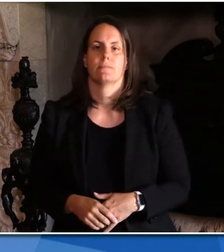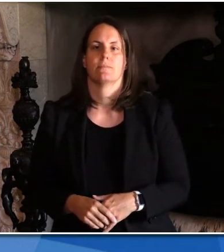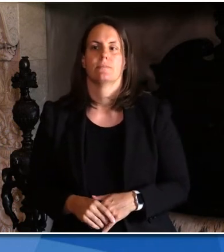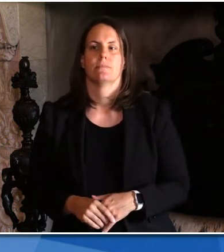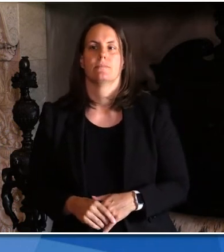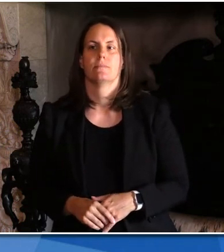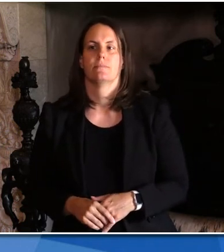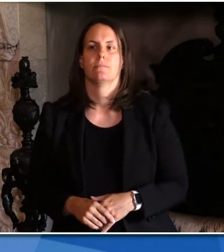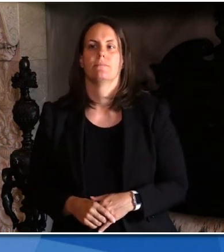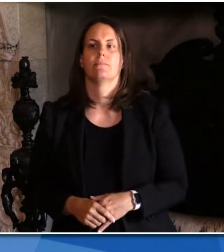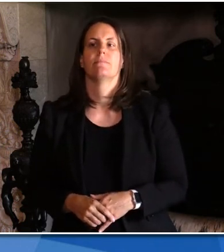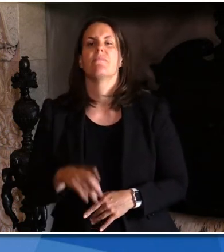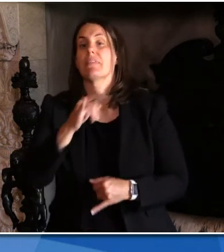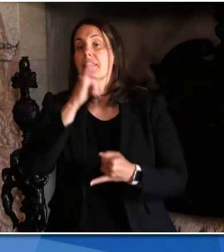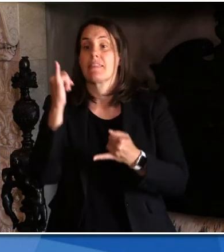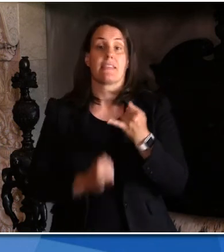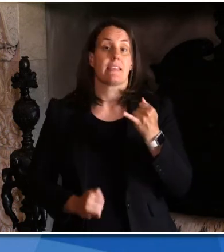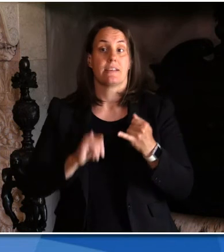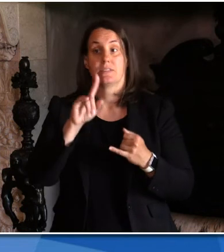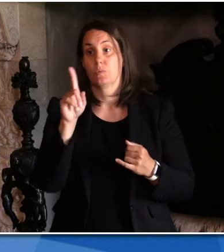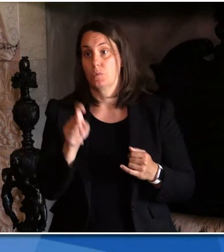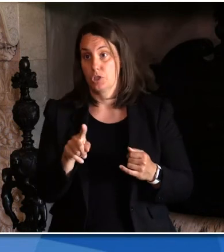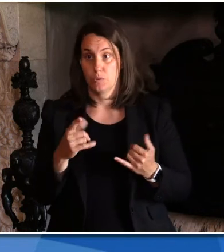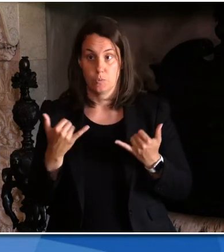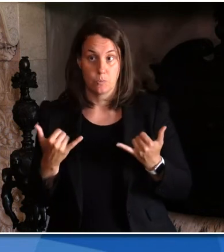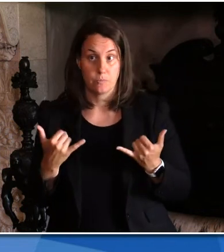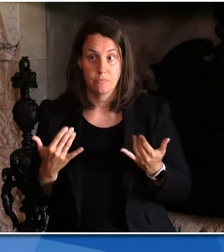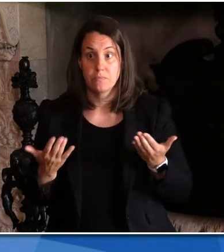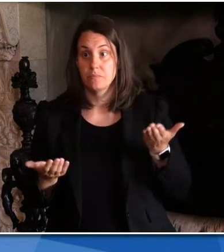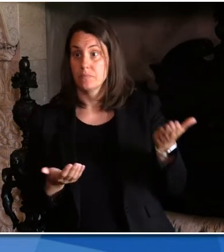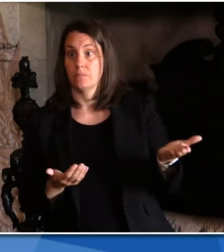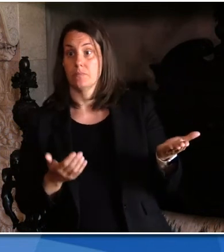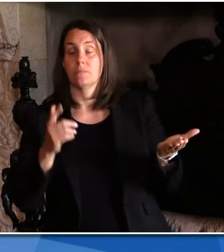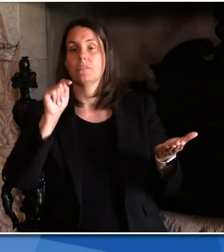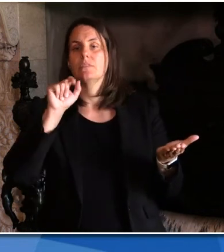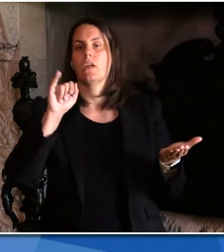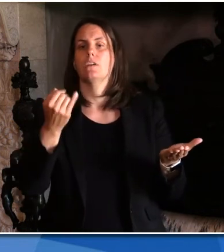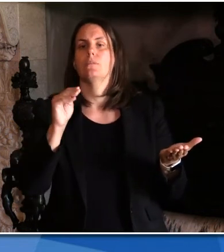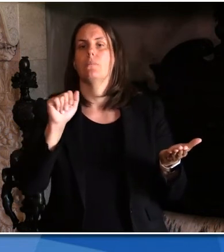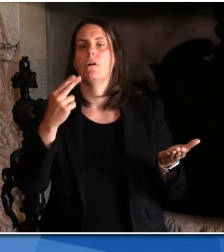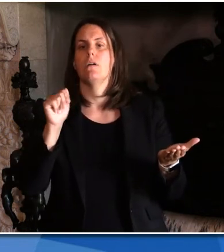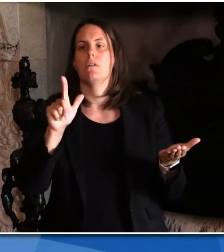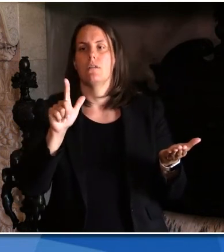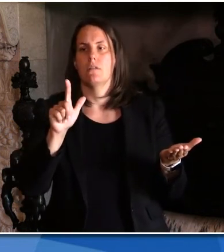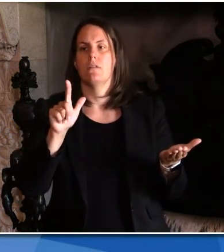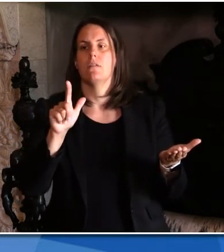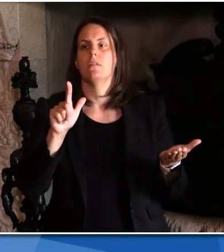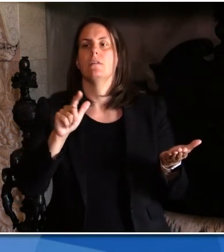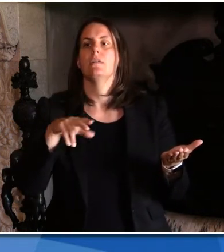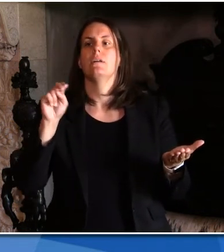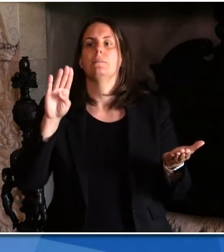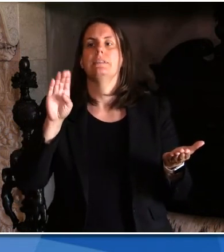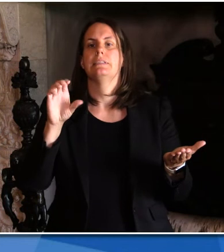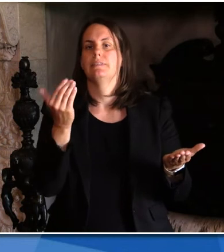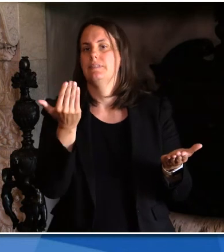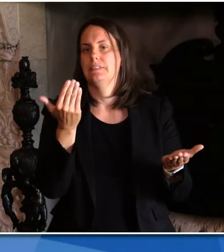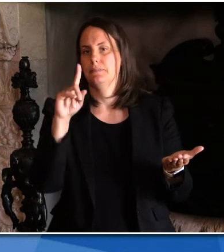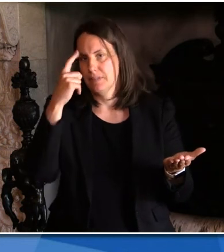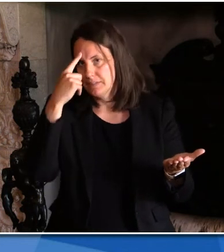Okay, then our final question of the day belongs to Tajma Hall from WMTV NBC 15 in Madison. Tajma?